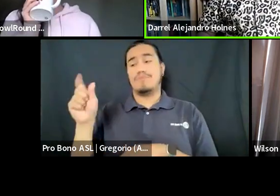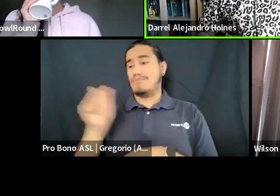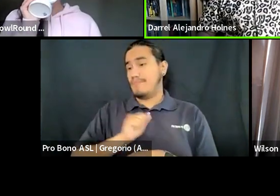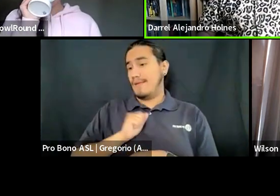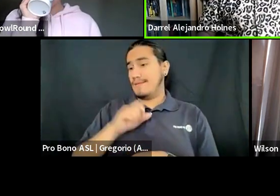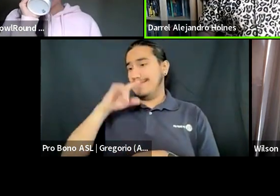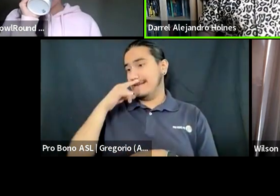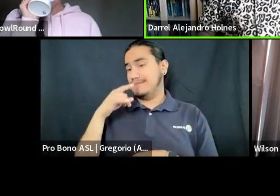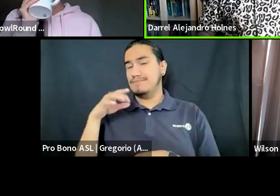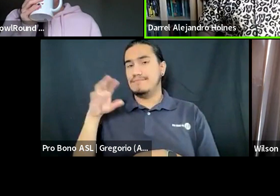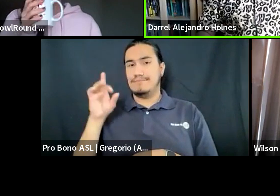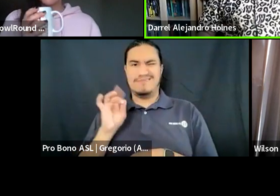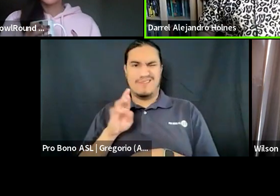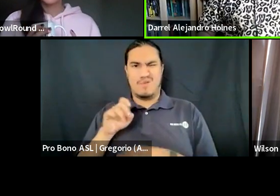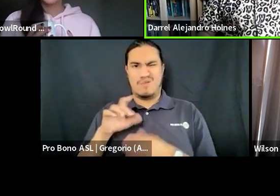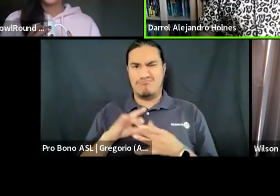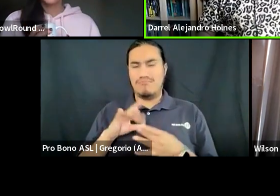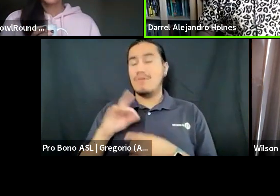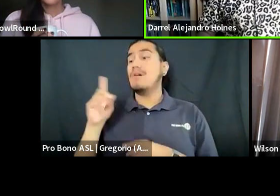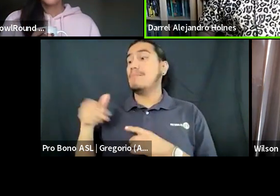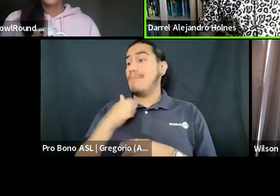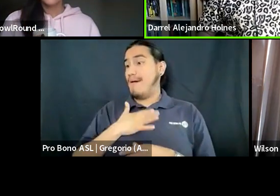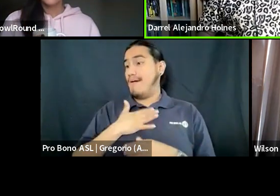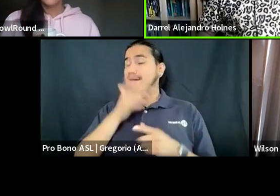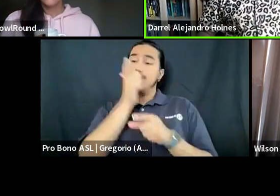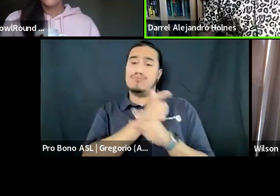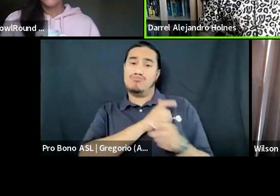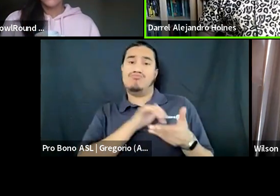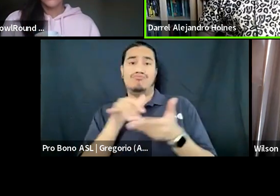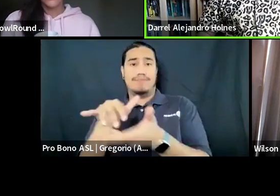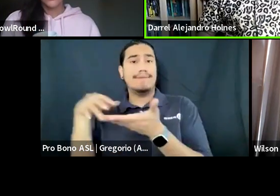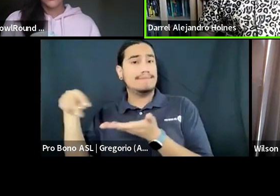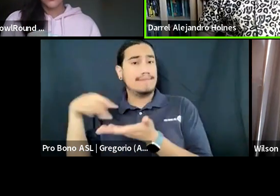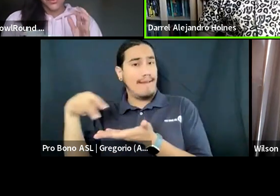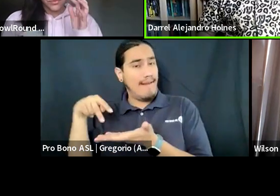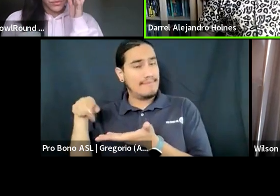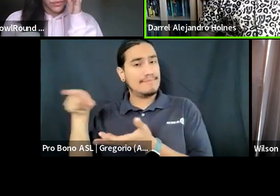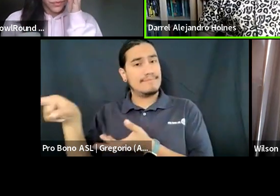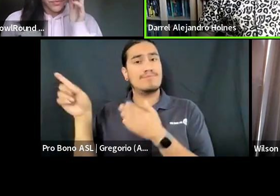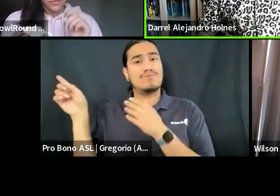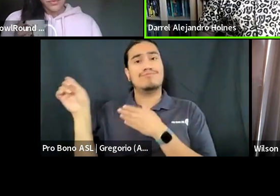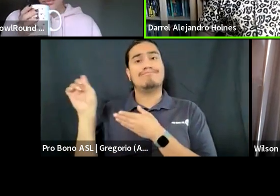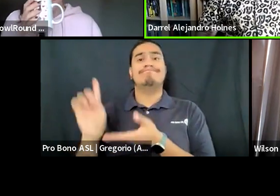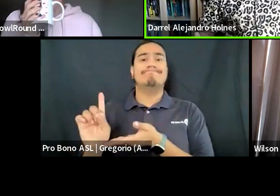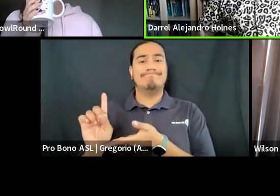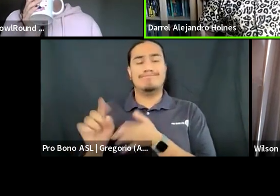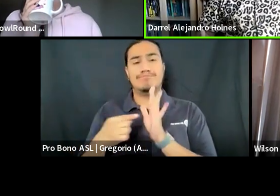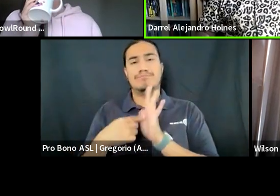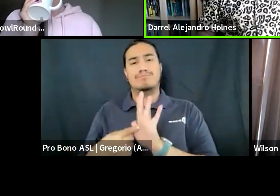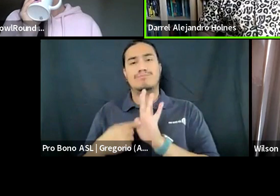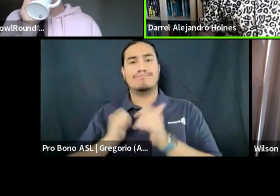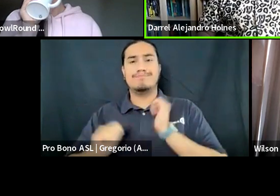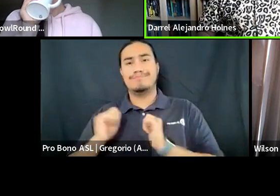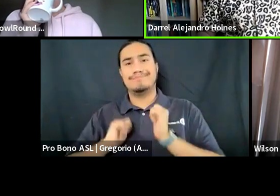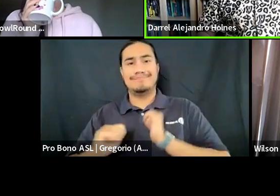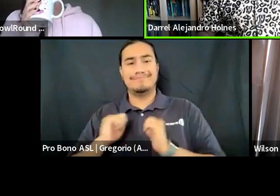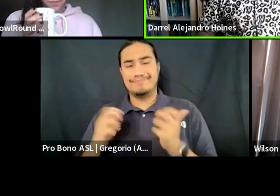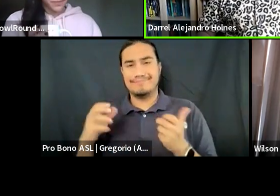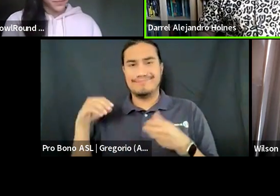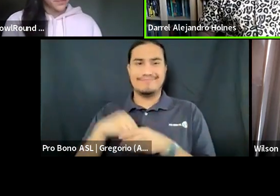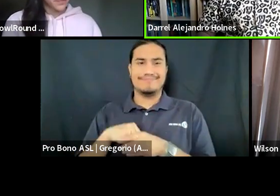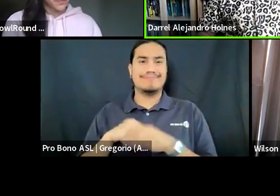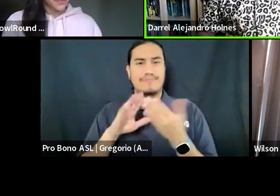sister studied dance, and she would present her performances